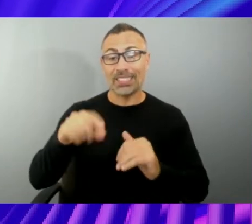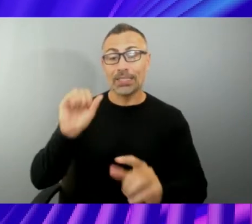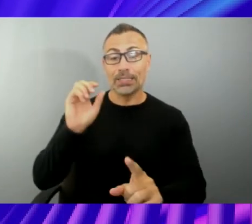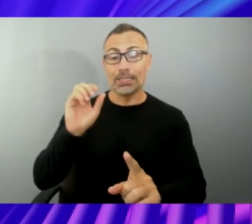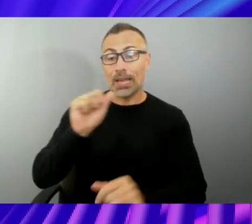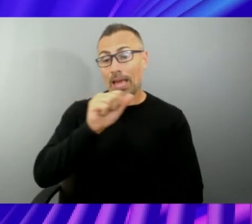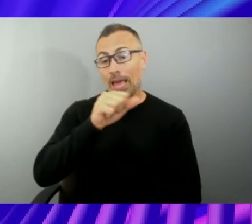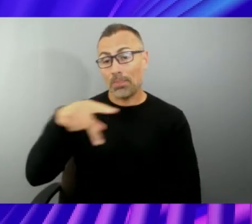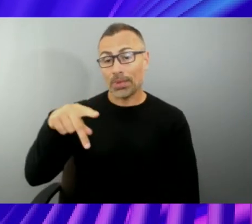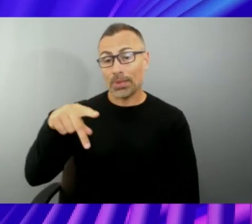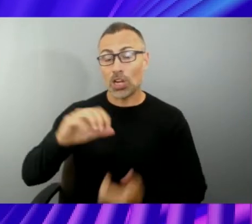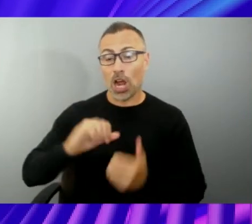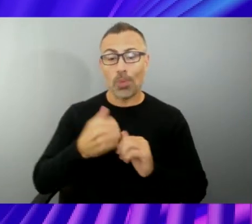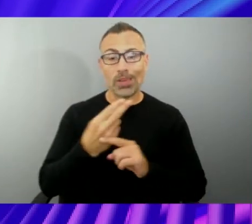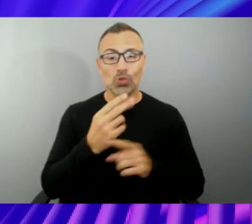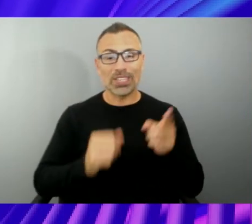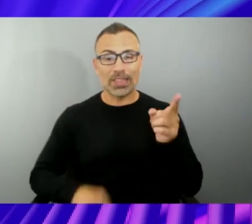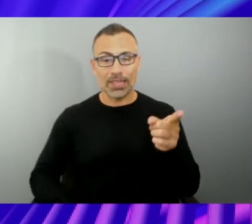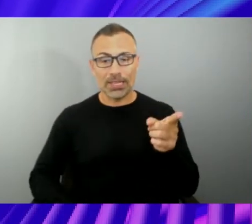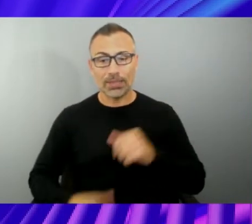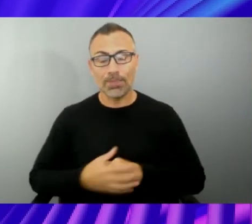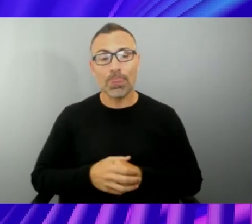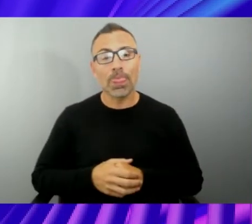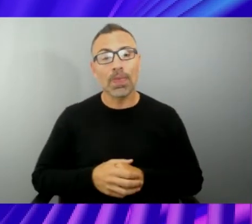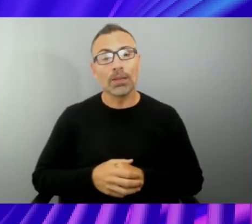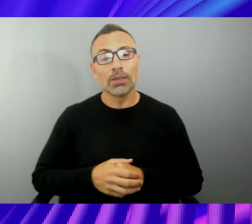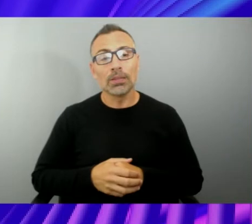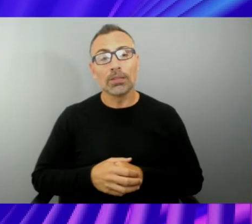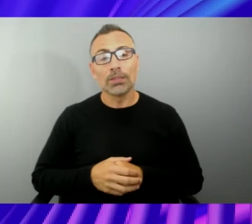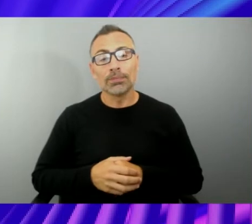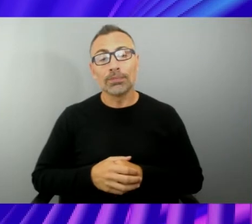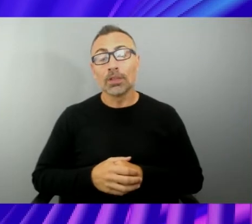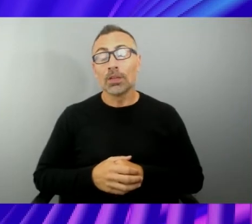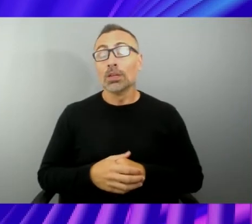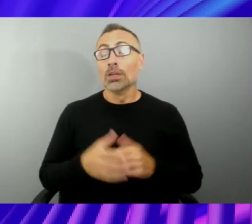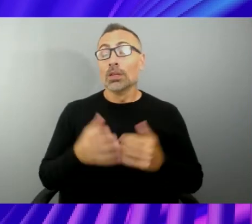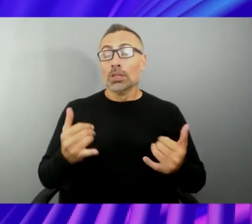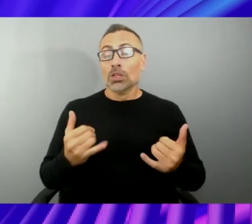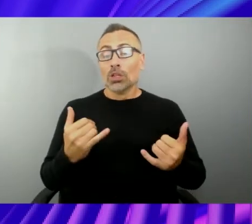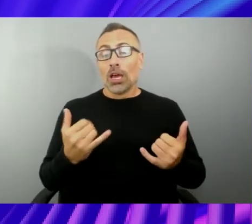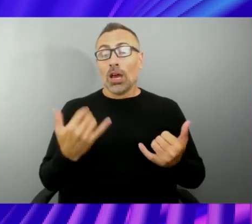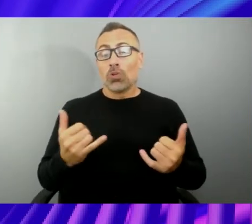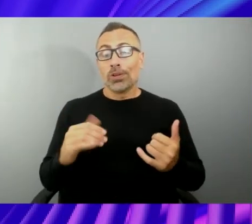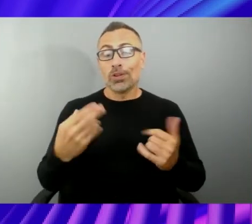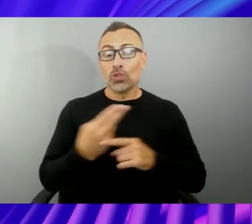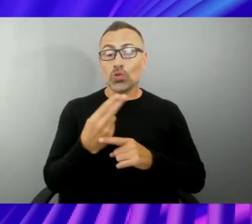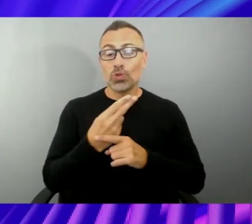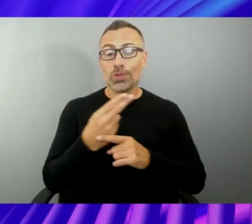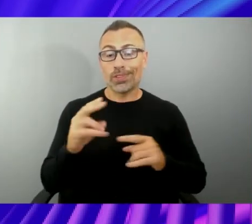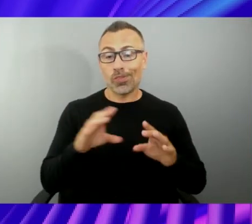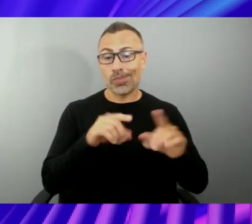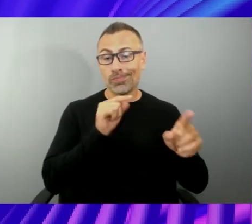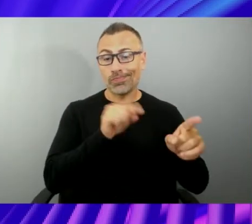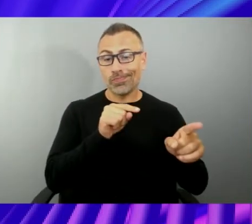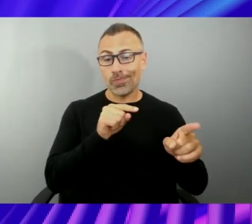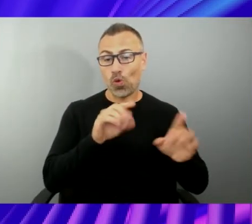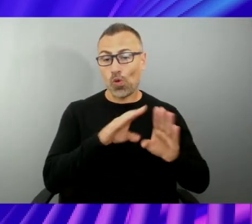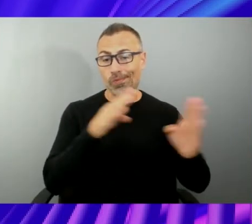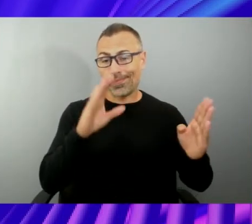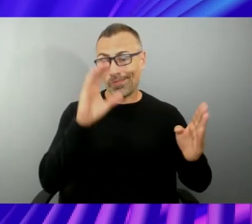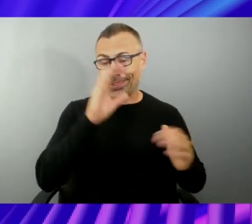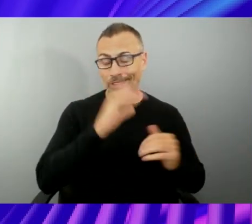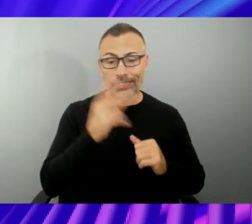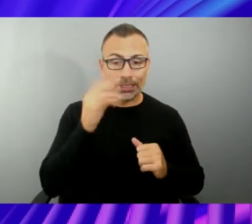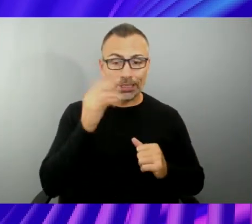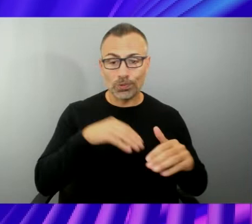by using this, right? That is where we are going to the OpenSearch now. And then we'll see whether we can access. So this is